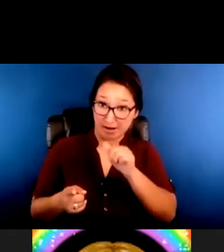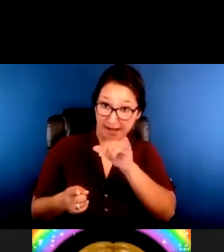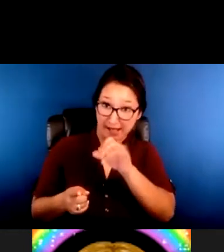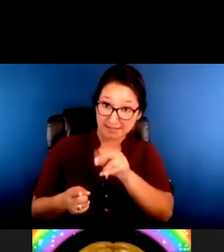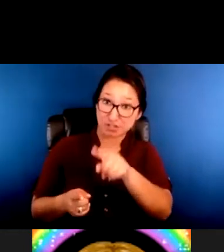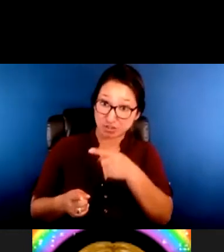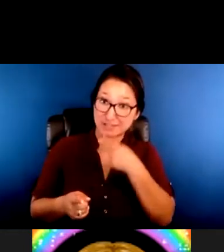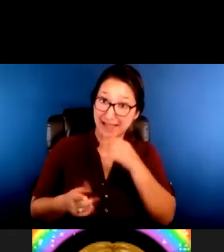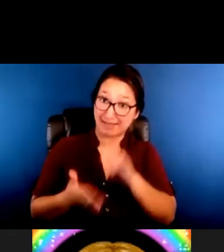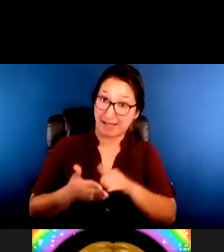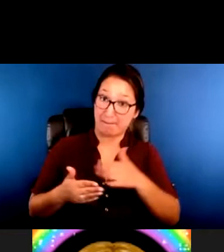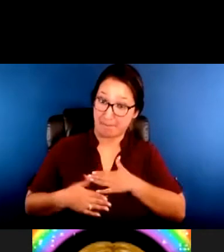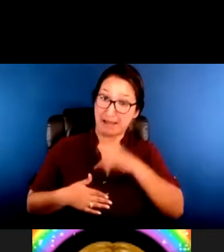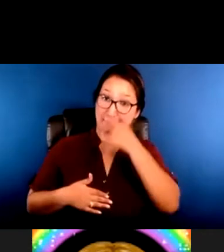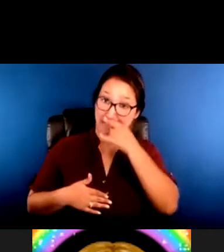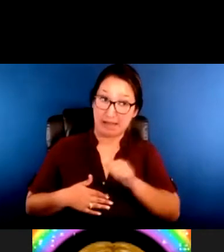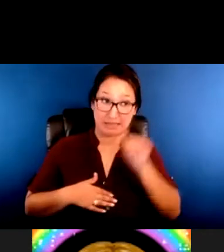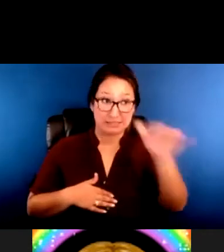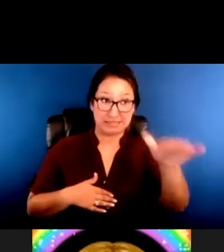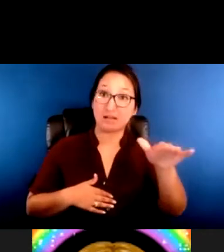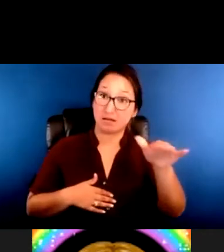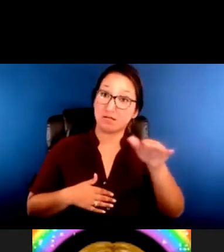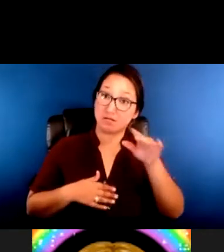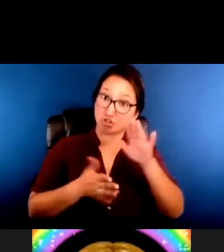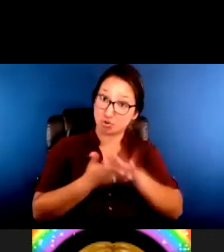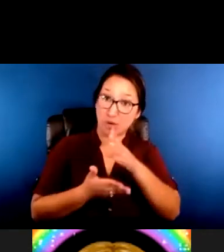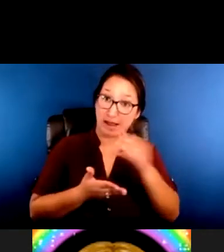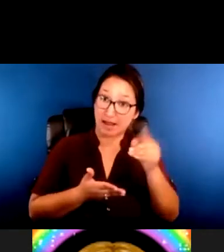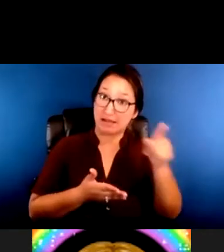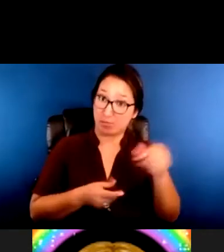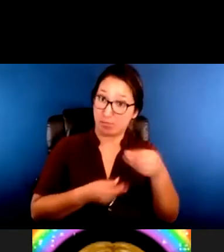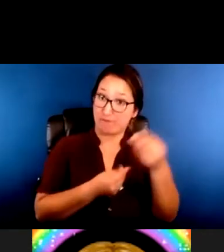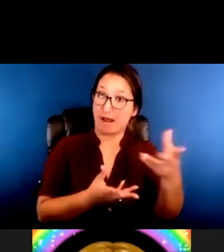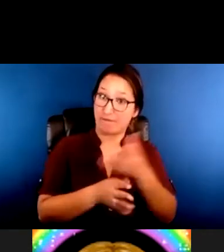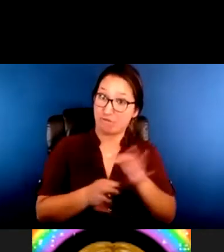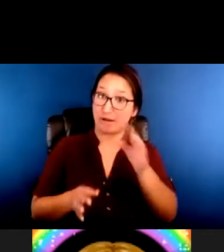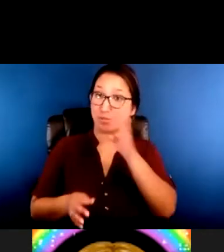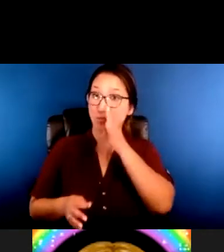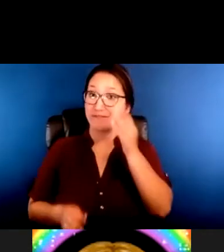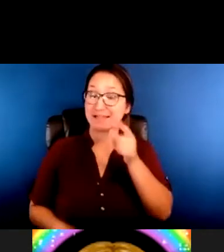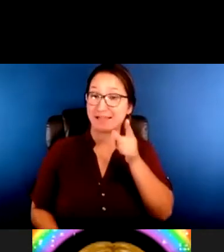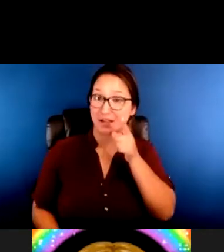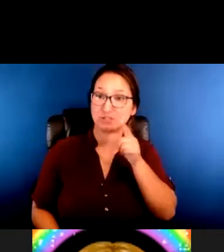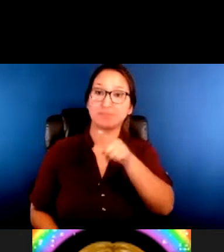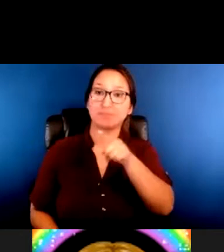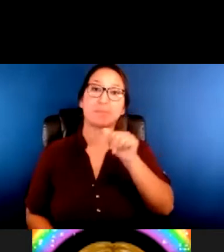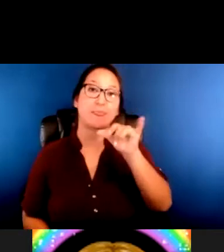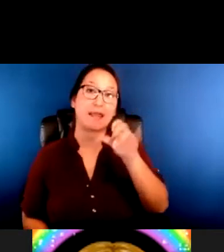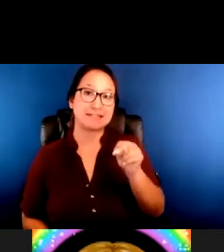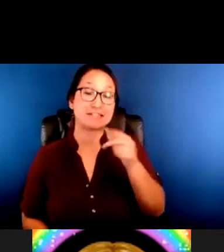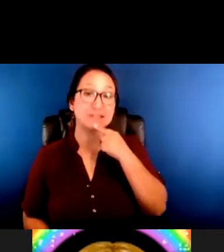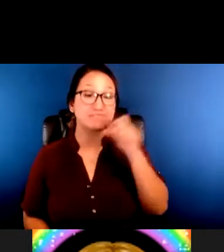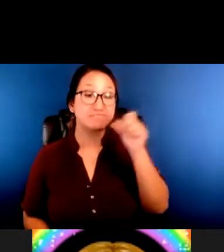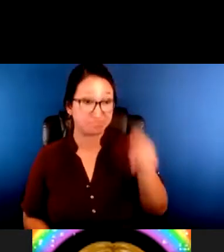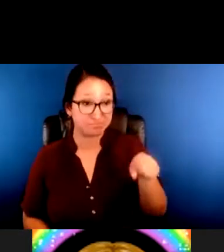I can send my child to Kim and I can get lunch and breakfast? I'll do you one better, Mr. Crawford. I'm saying that as long as you